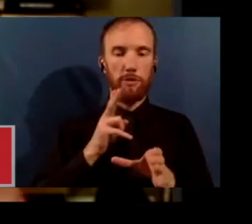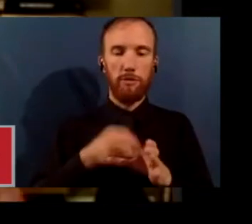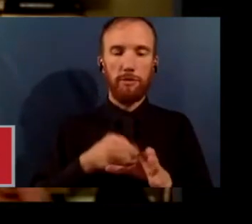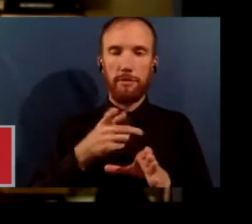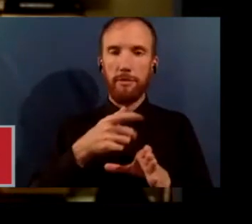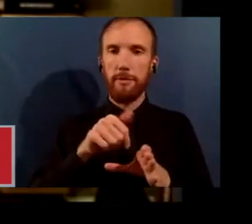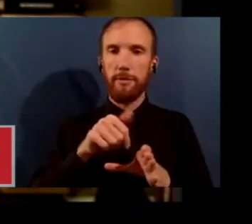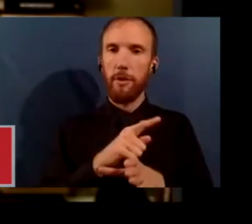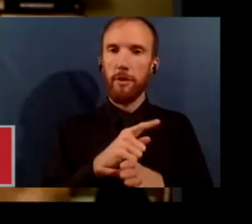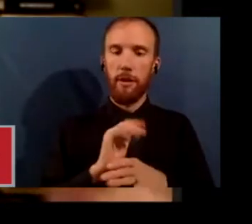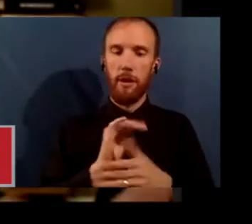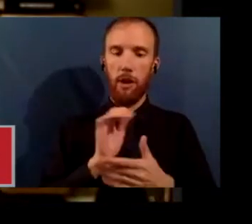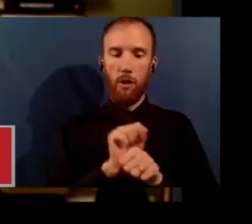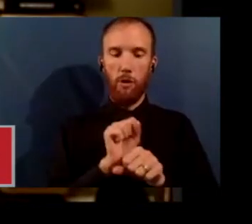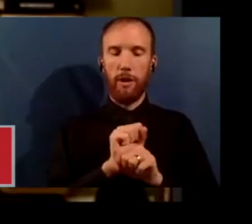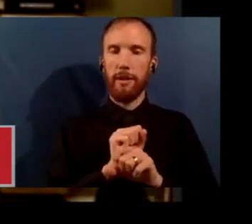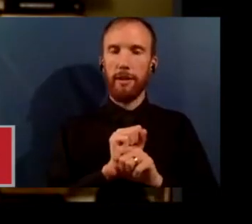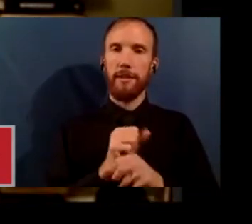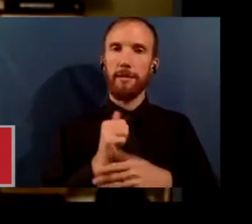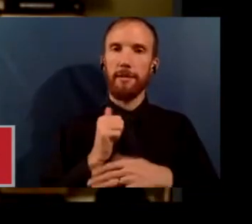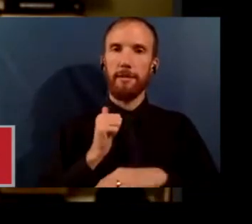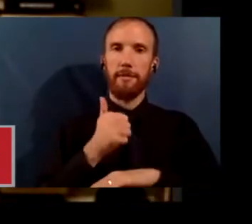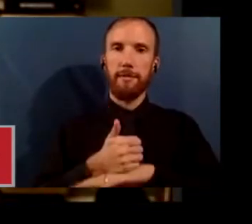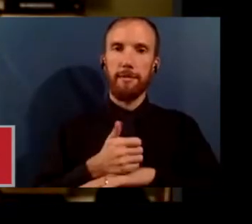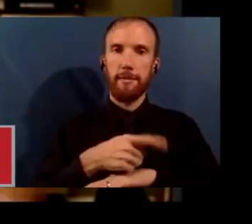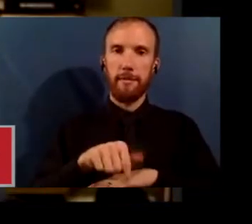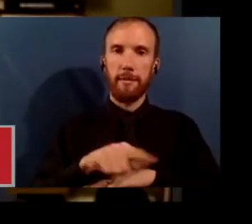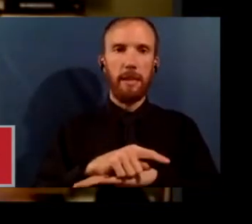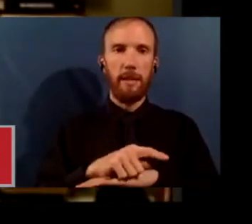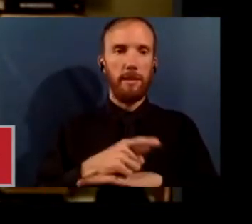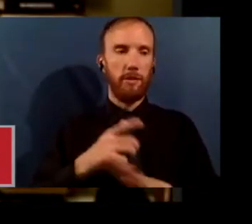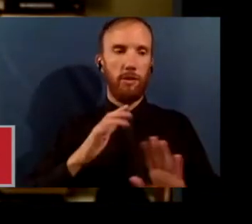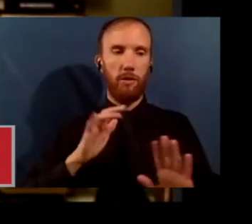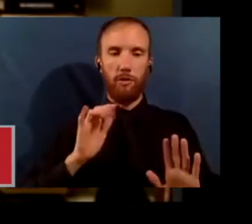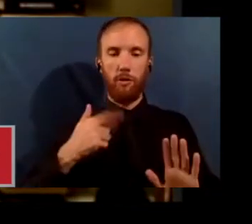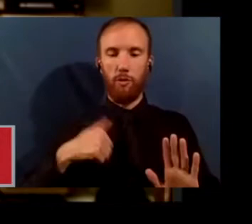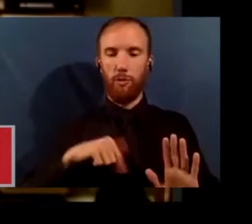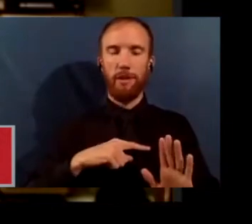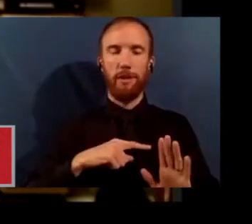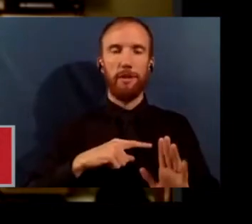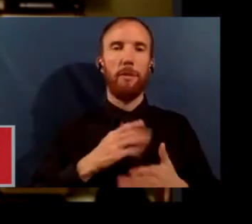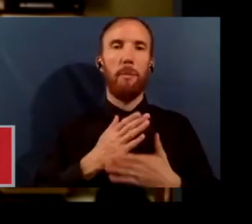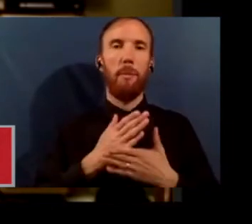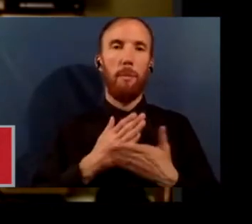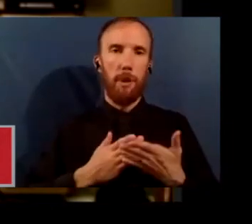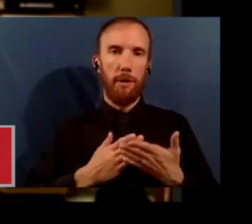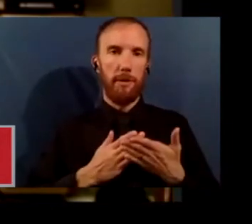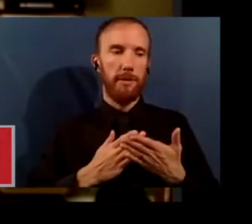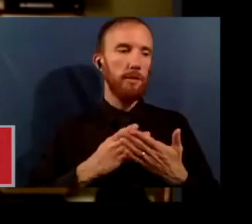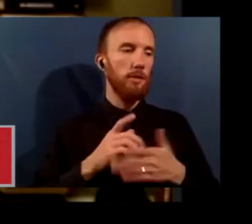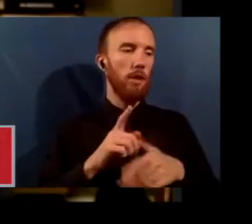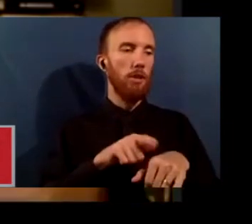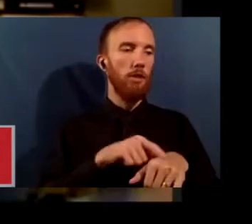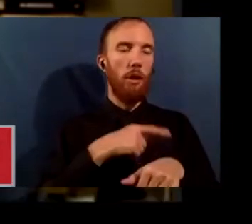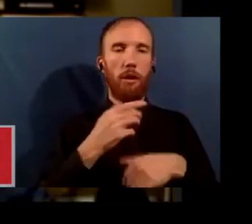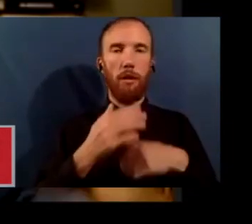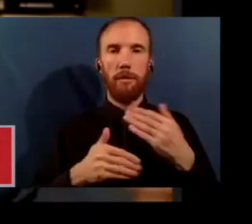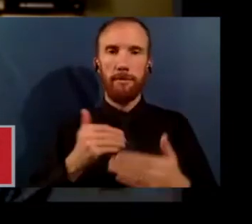I don't think it's right to say that we have done, that's a cart and the horse. I mean, we are just part of a long process and